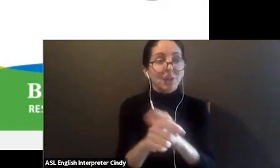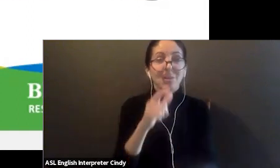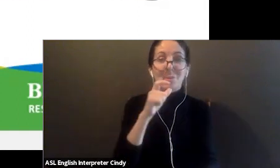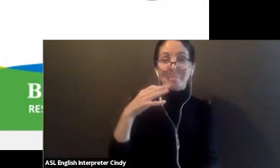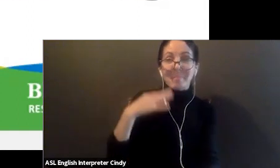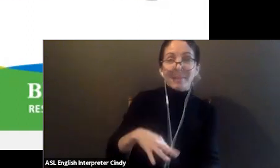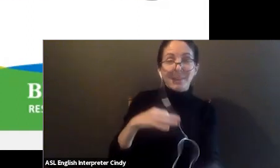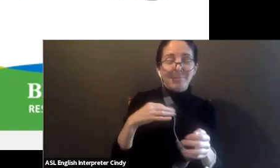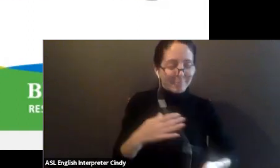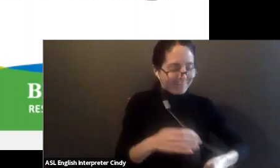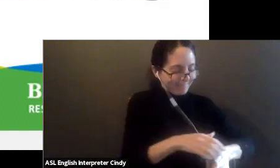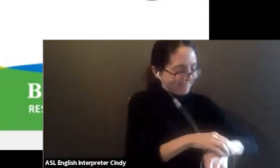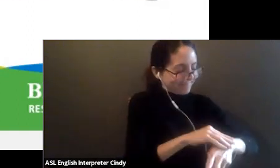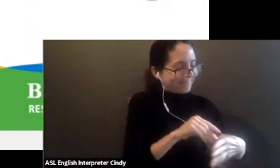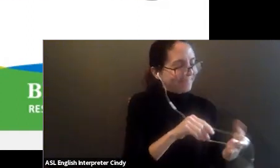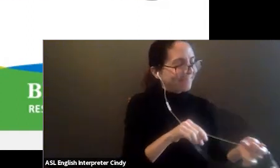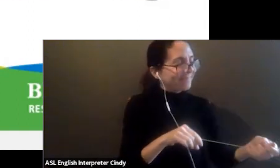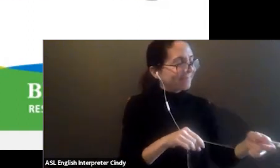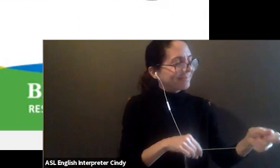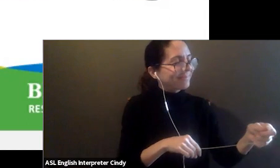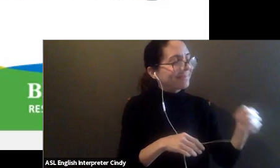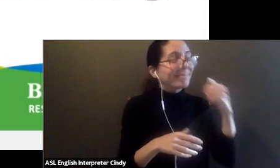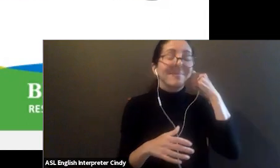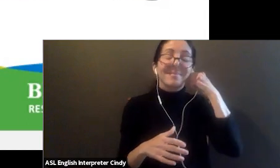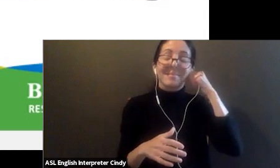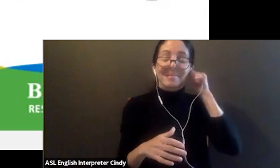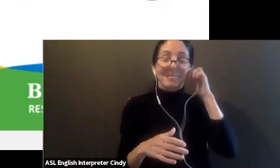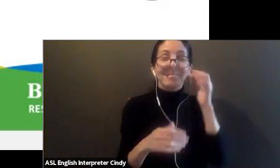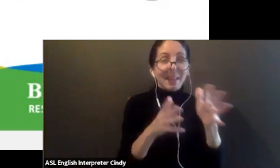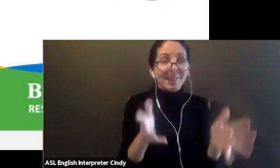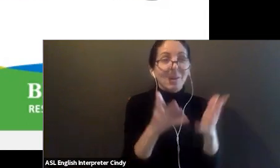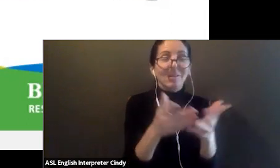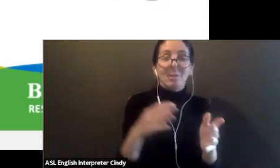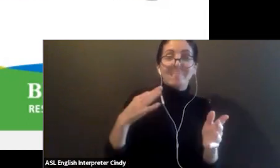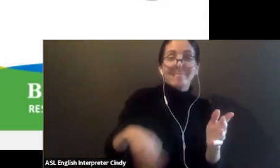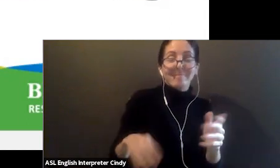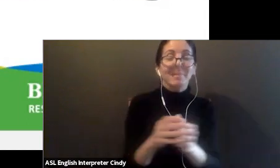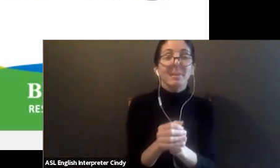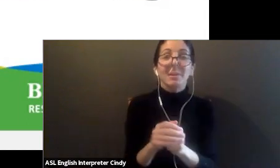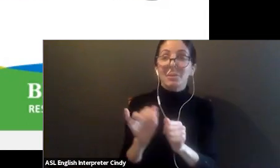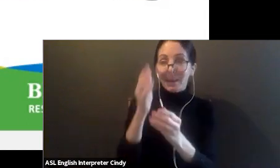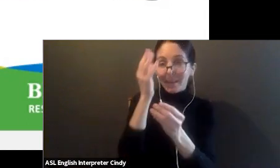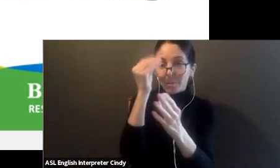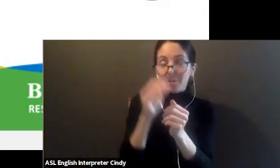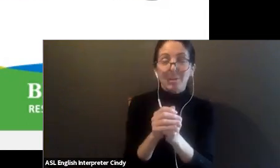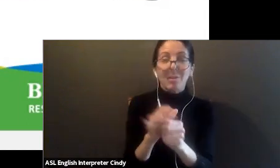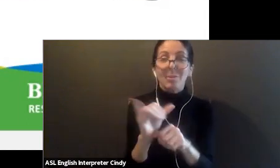benefited make the most of their new working arrangements. Such information, coupled with advice